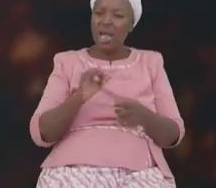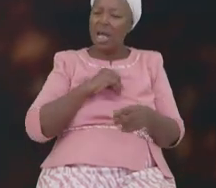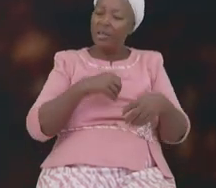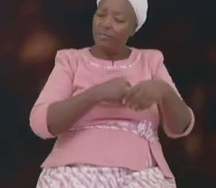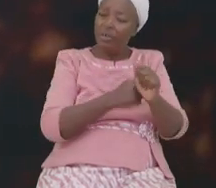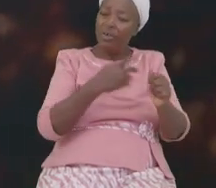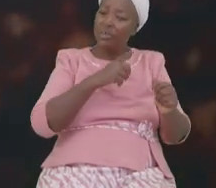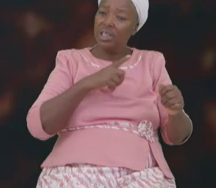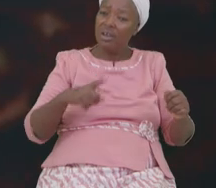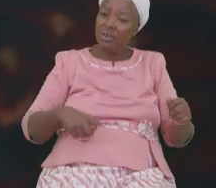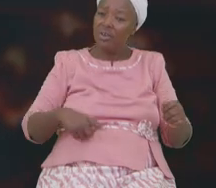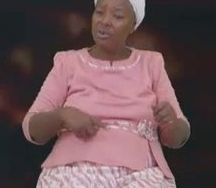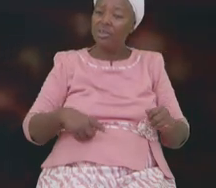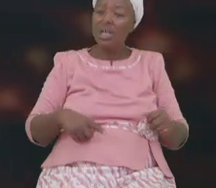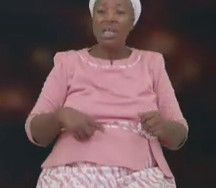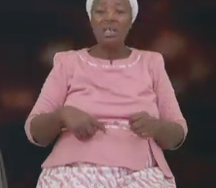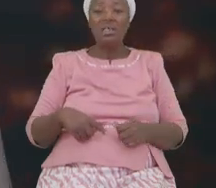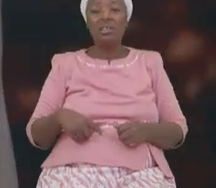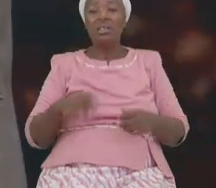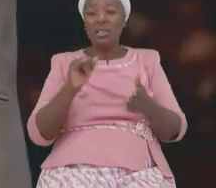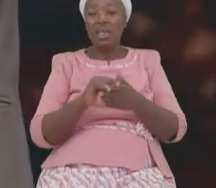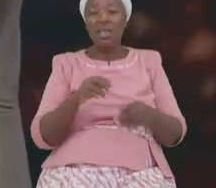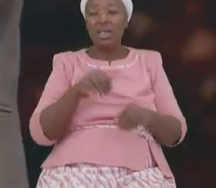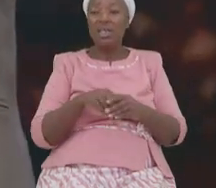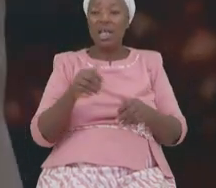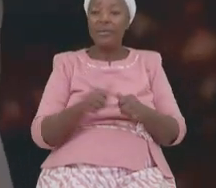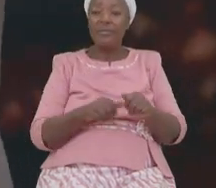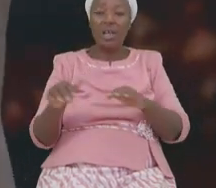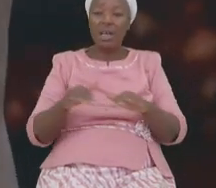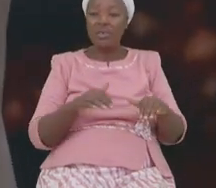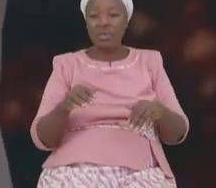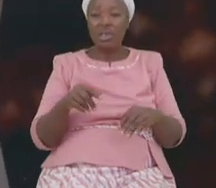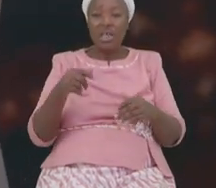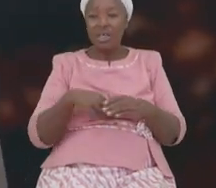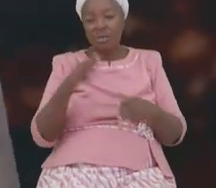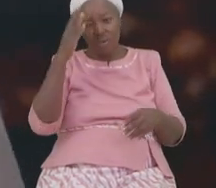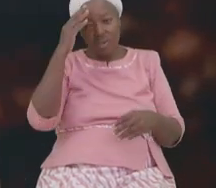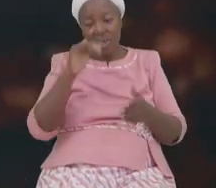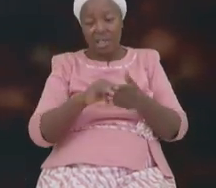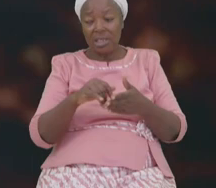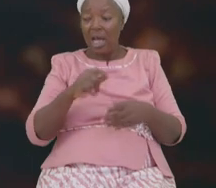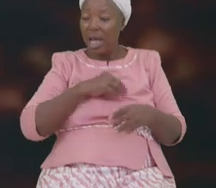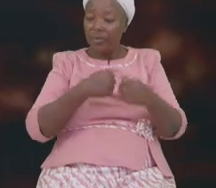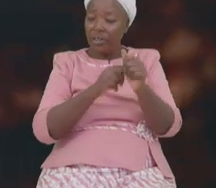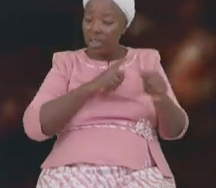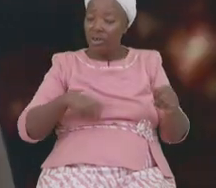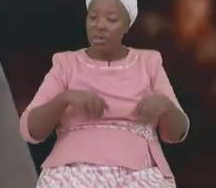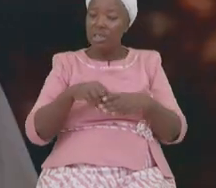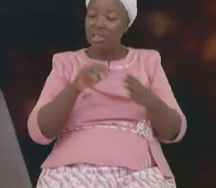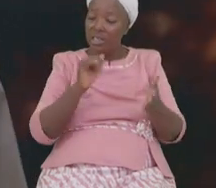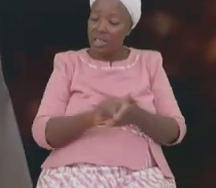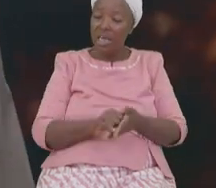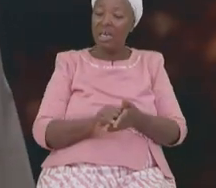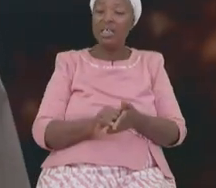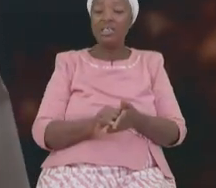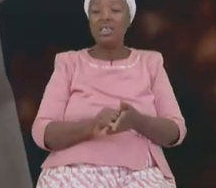in physics. Every action demands a reaction. And because you are following physics, you are not